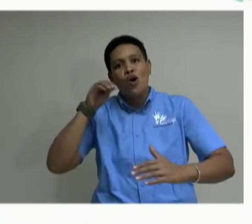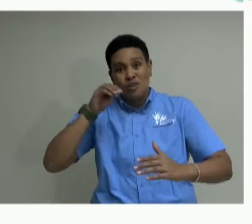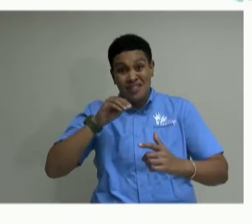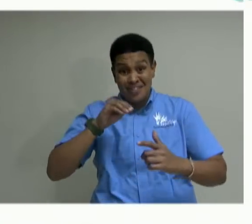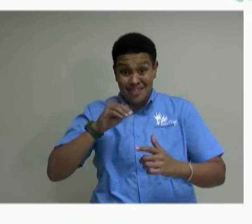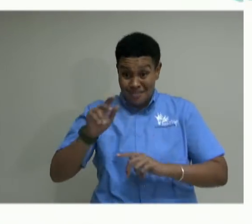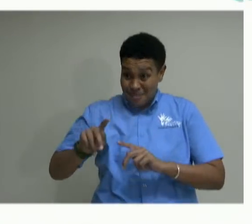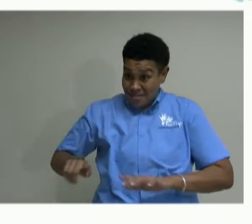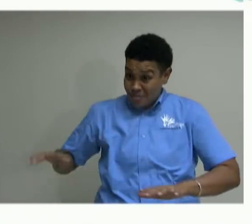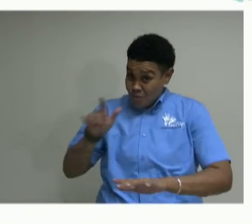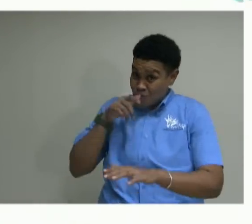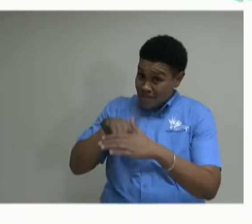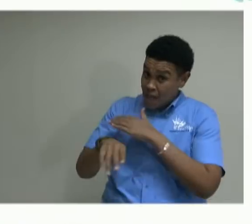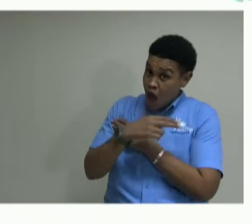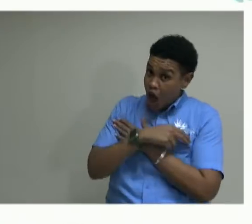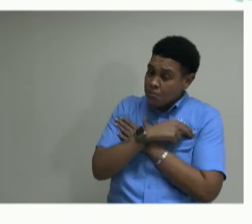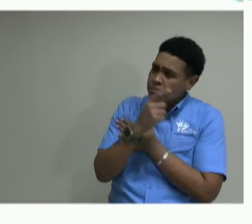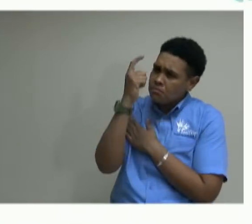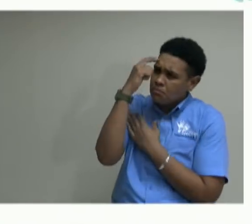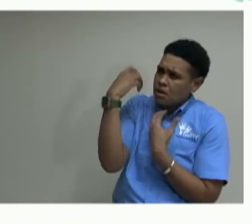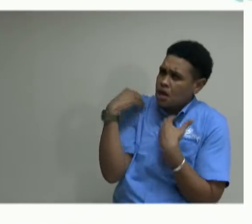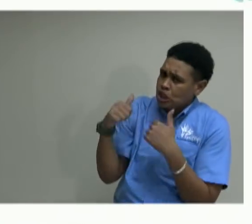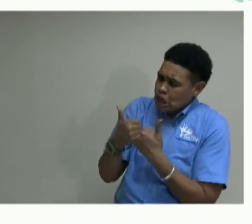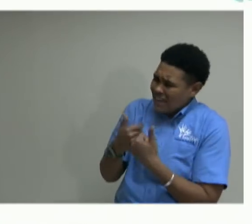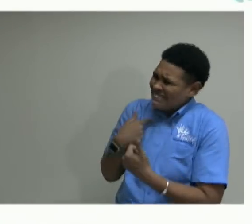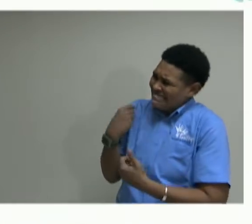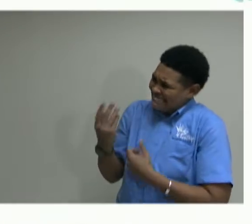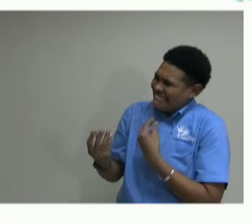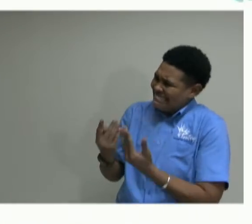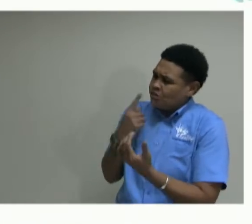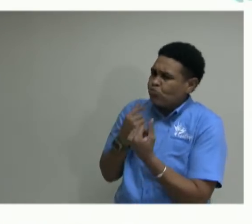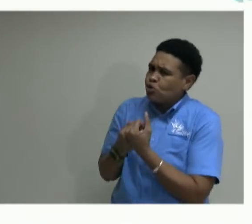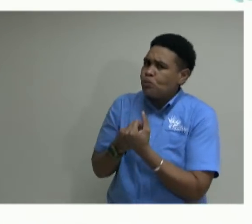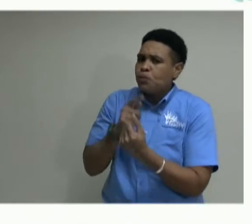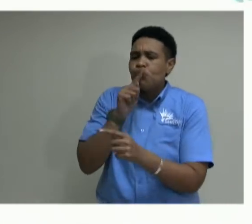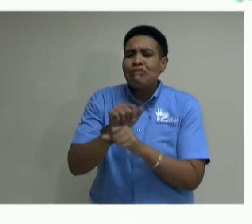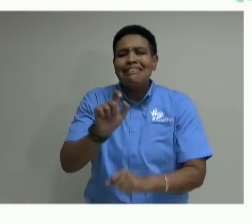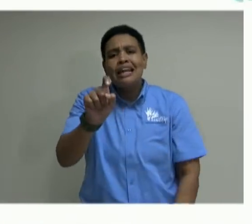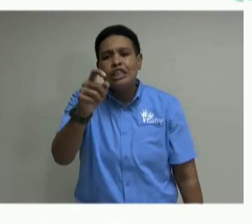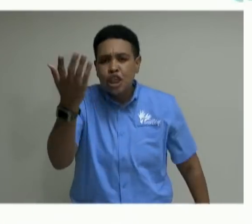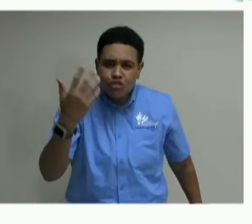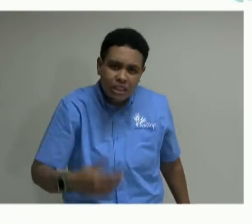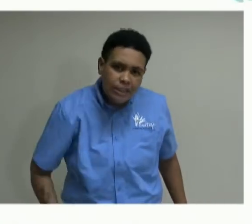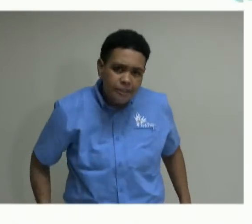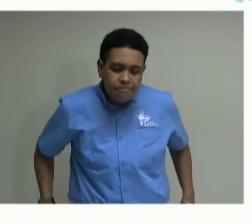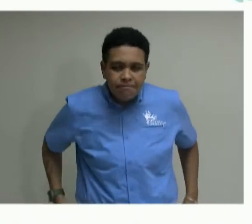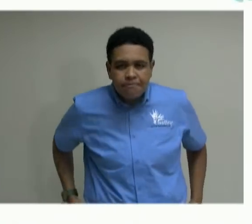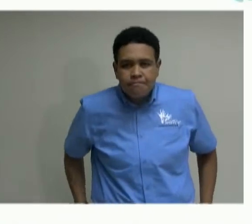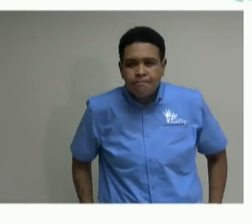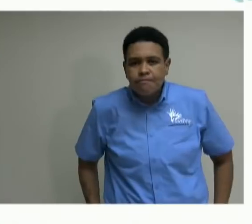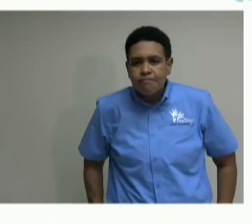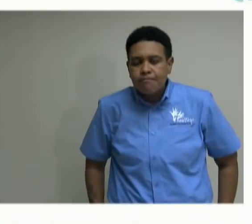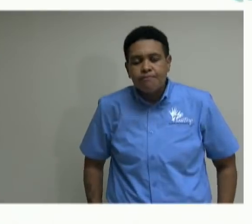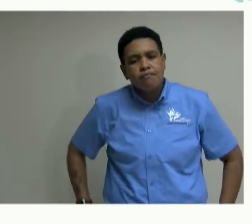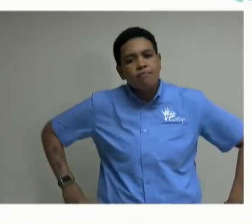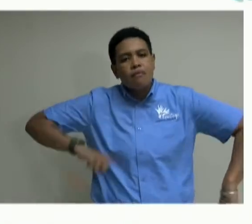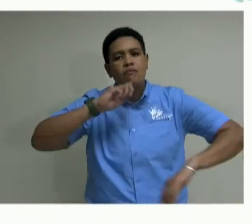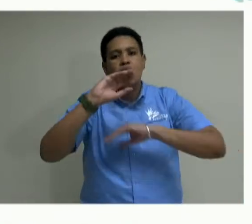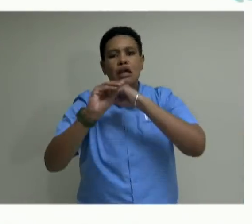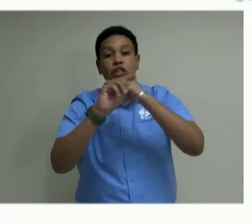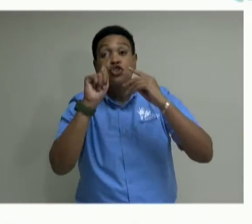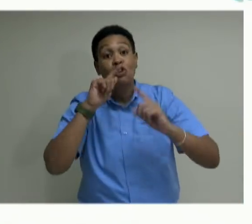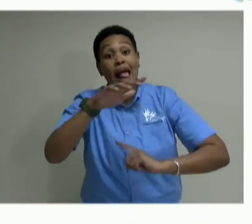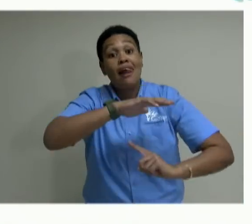have provided the necessary support as is necessary. There's also environmental